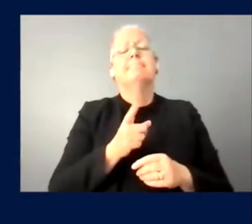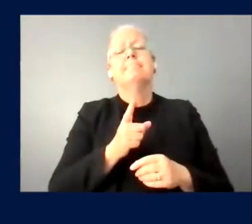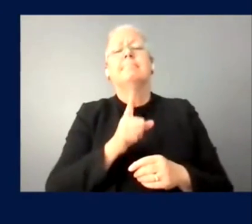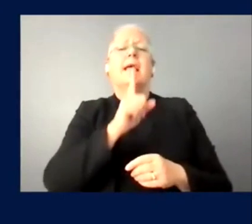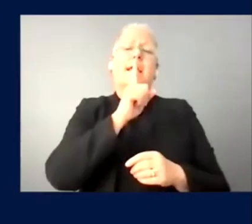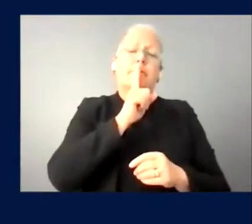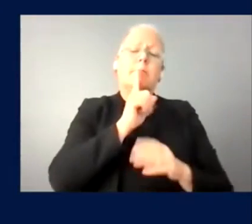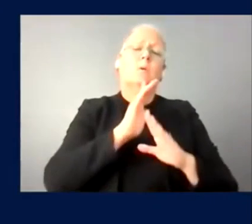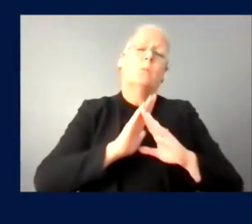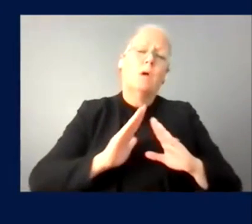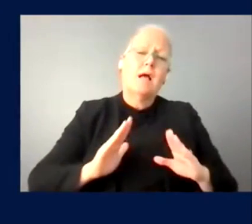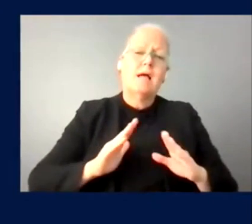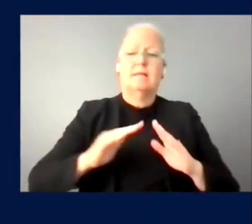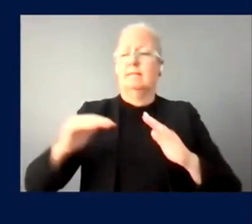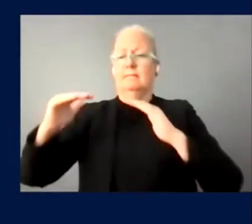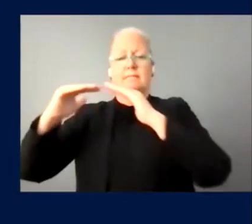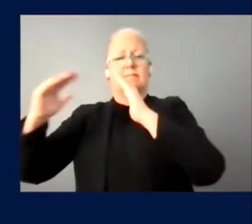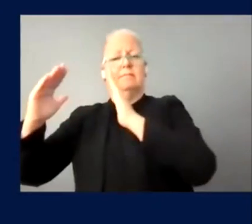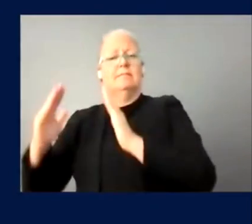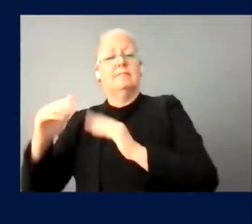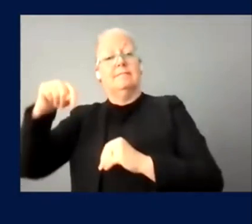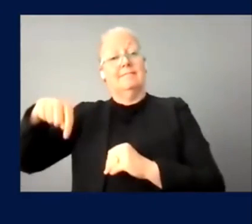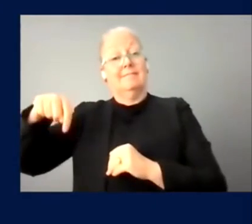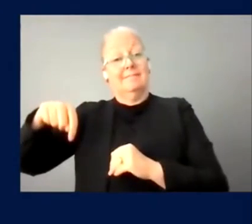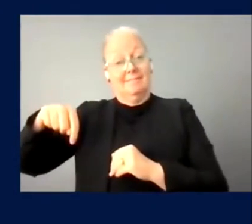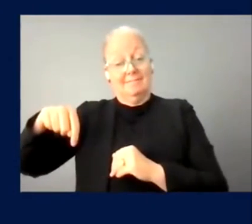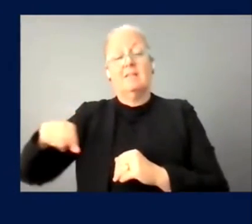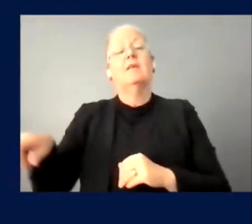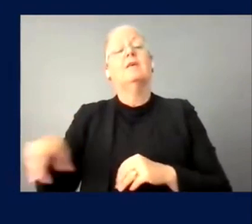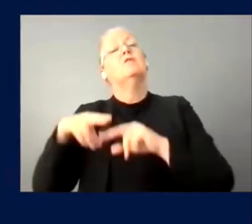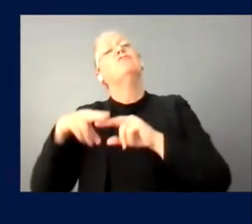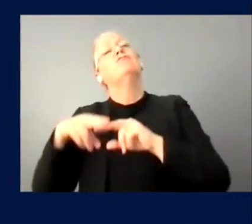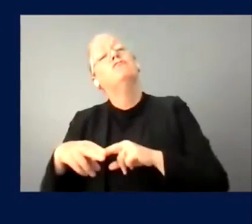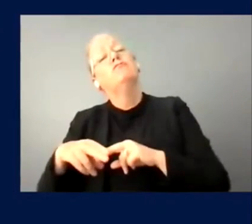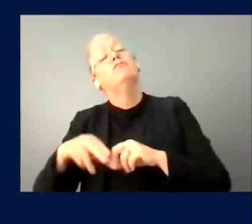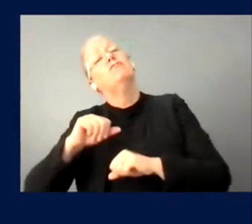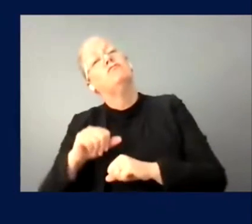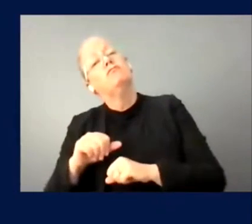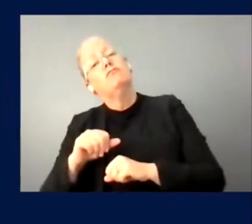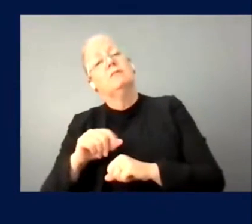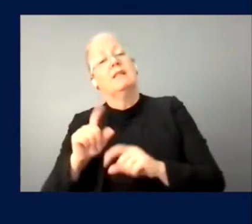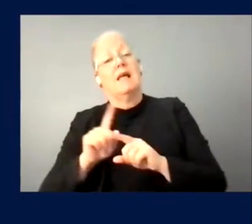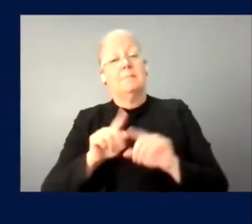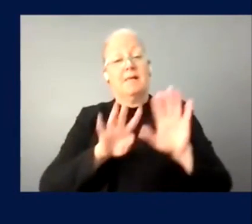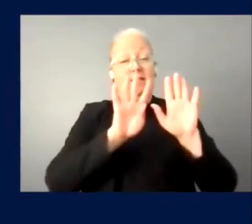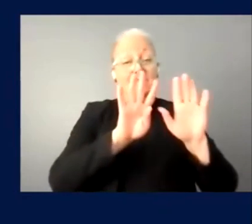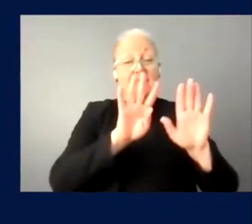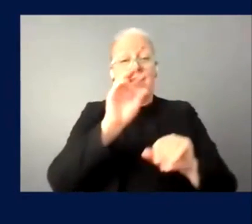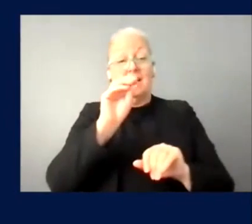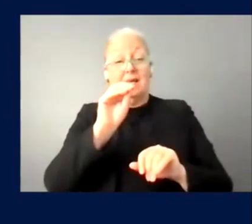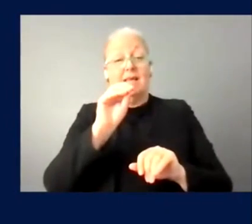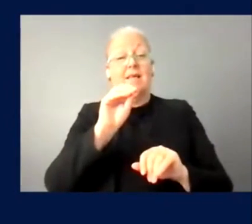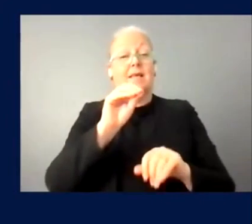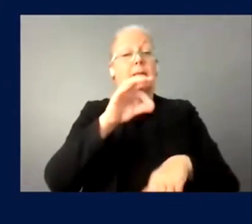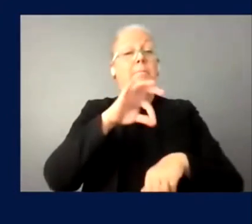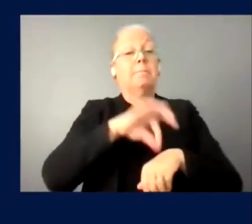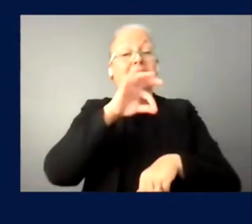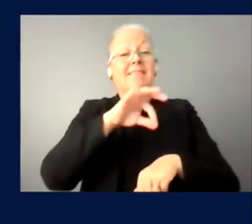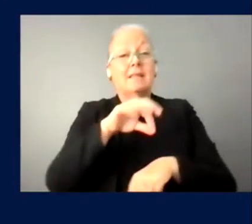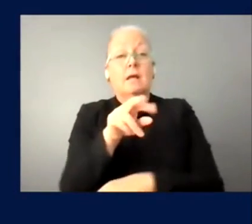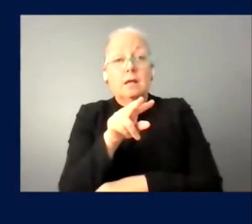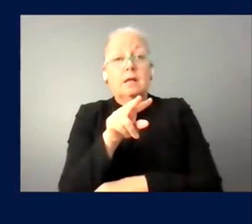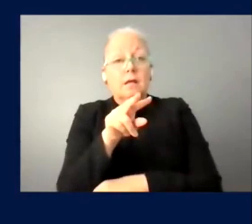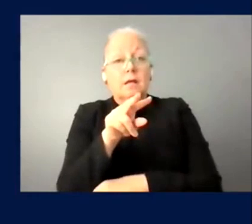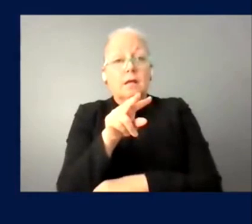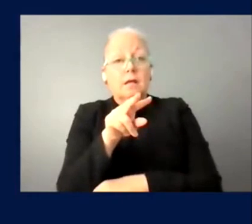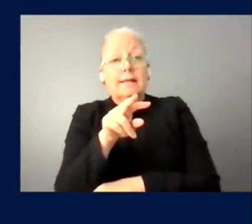relief, because you can't watch a fully 90-minute game as a autist, I think, because your